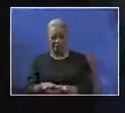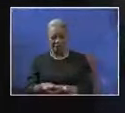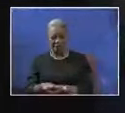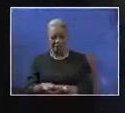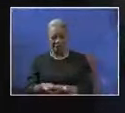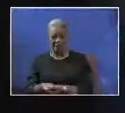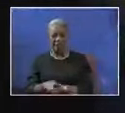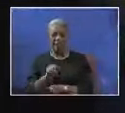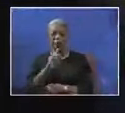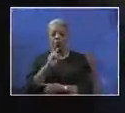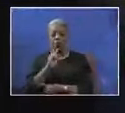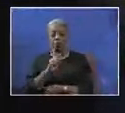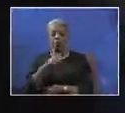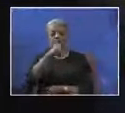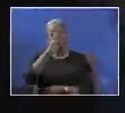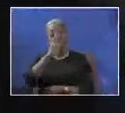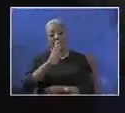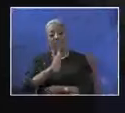are new